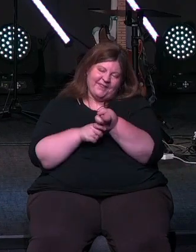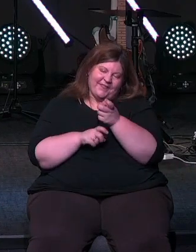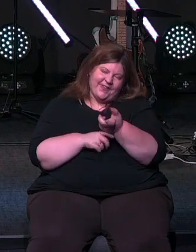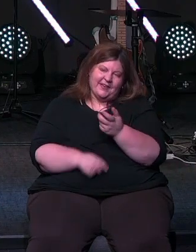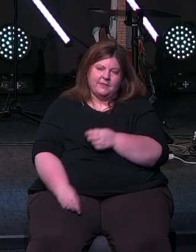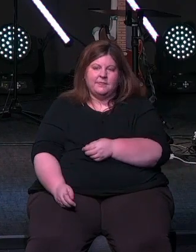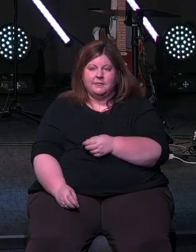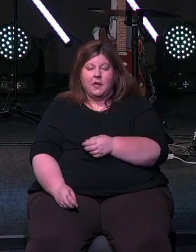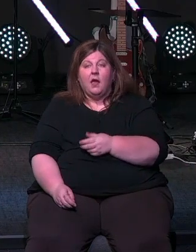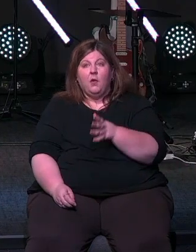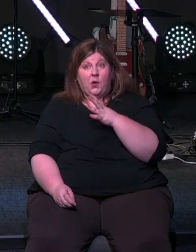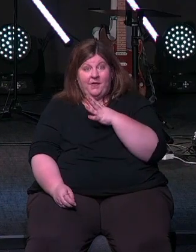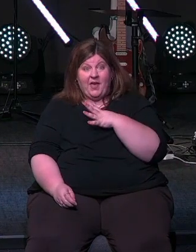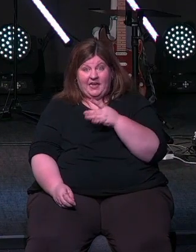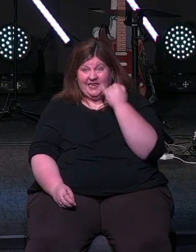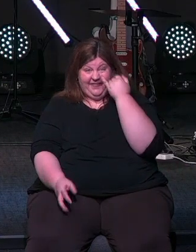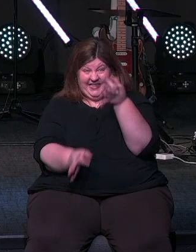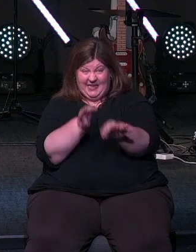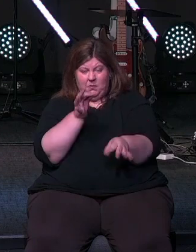don't we do this?